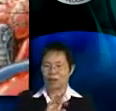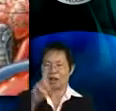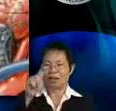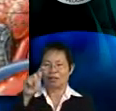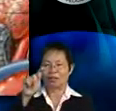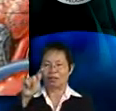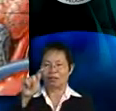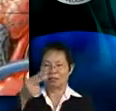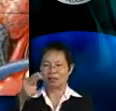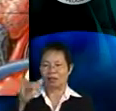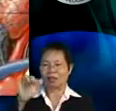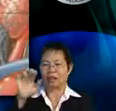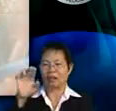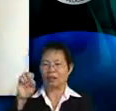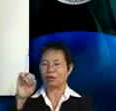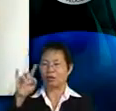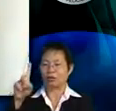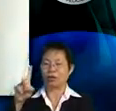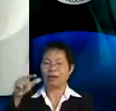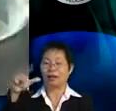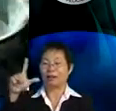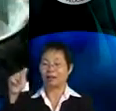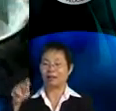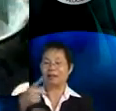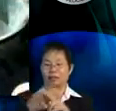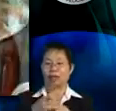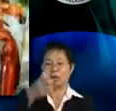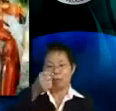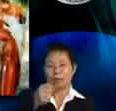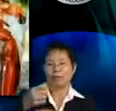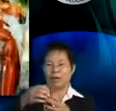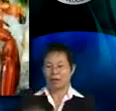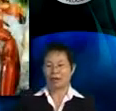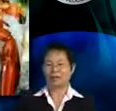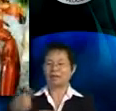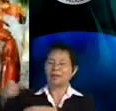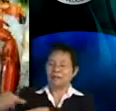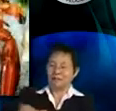gland. Source: milk, eggs, seafood.